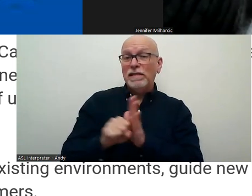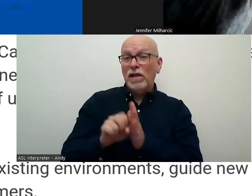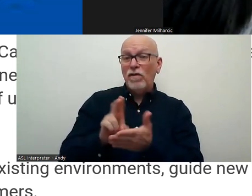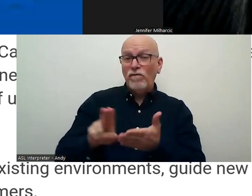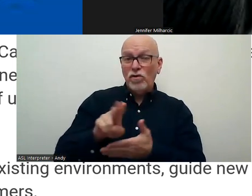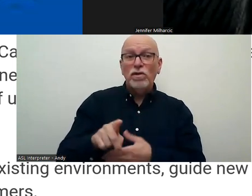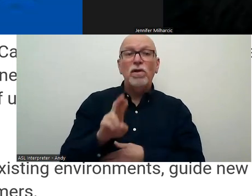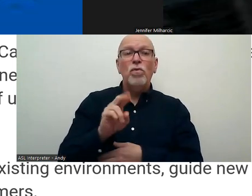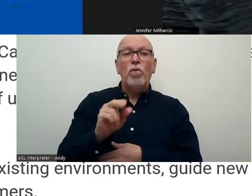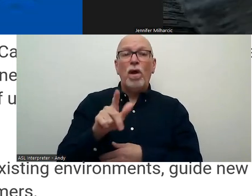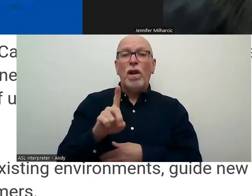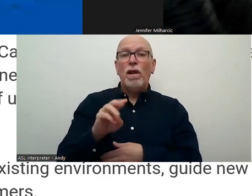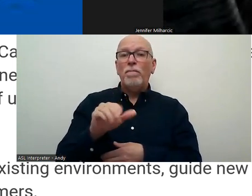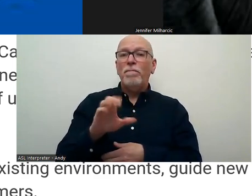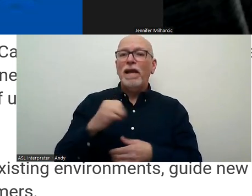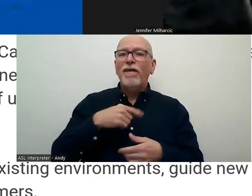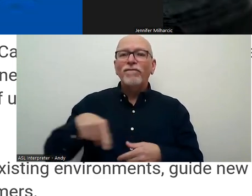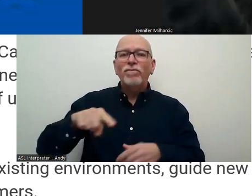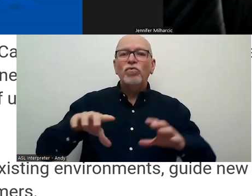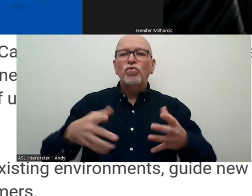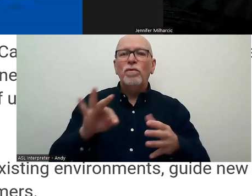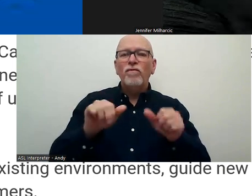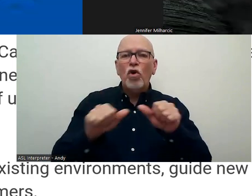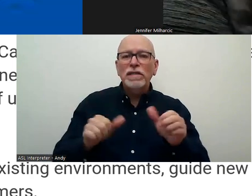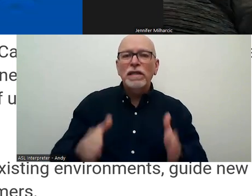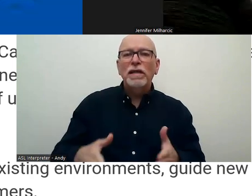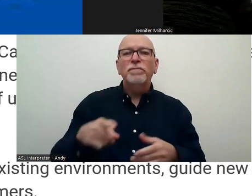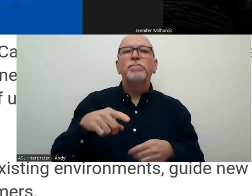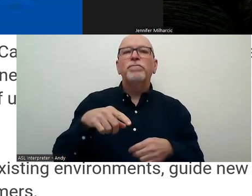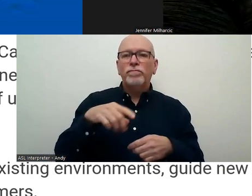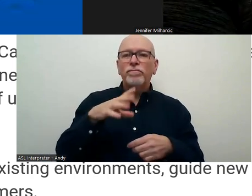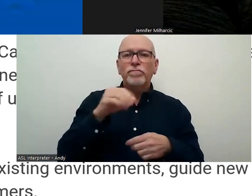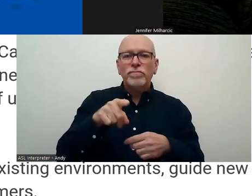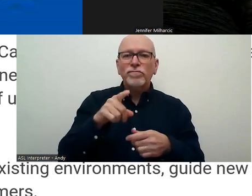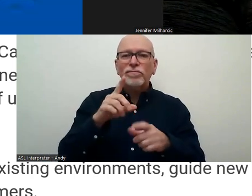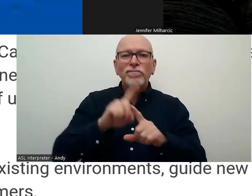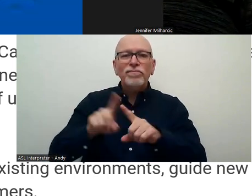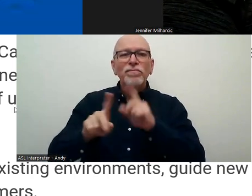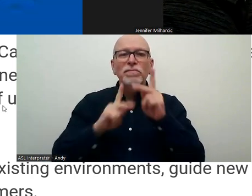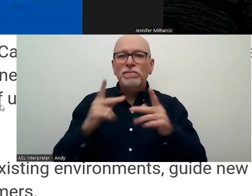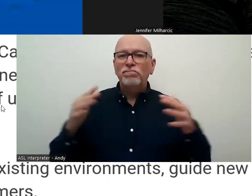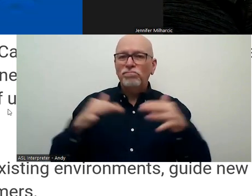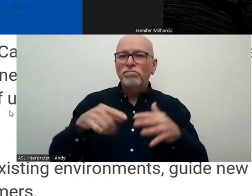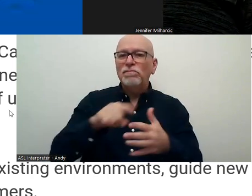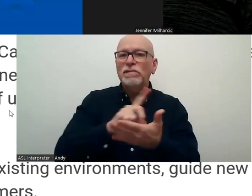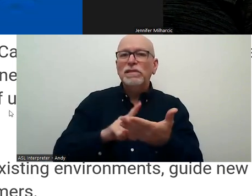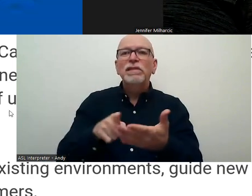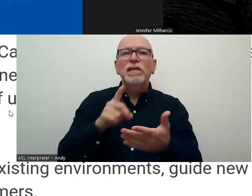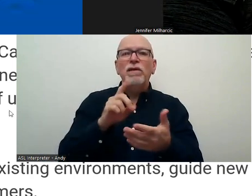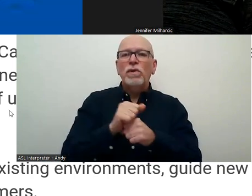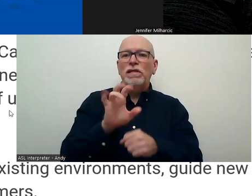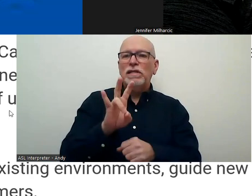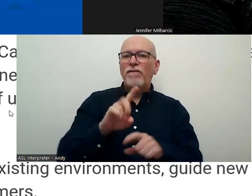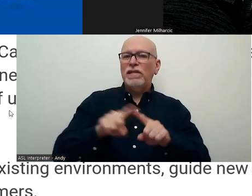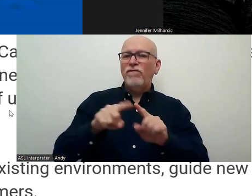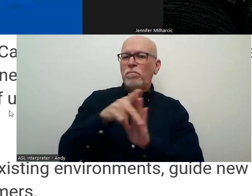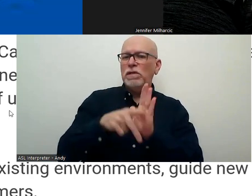gathered a group of architects product designers engineers and environmental design researchers who came up with seven principles of